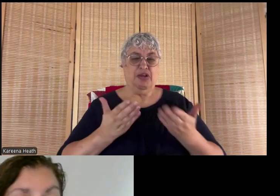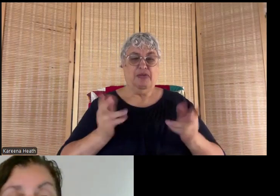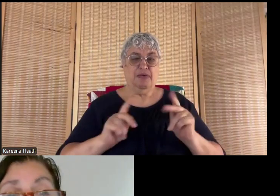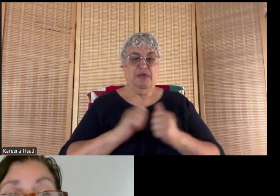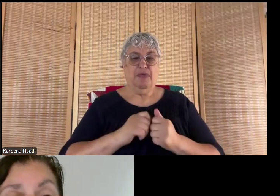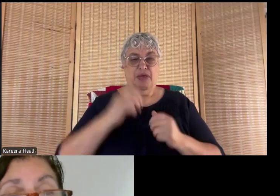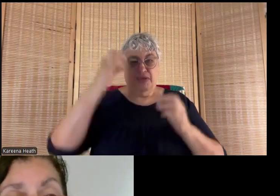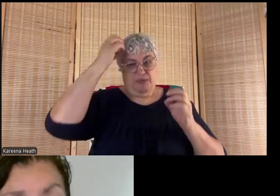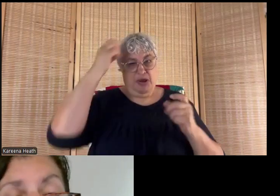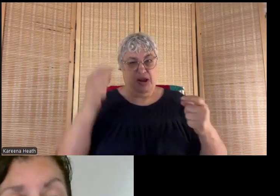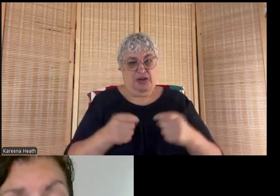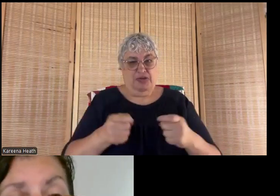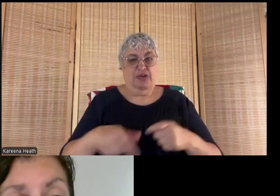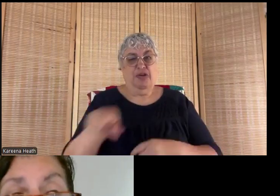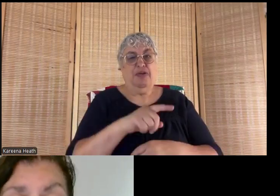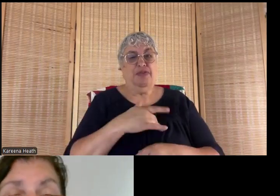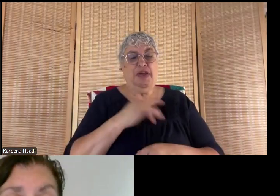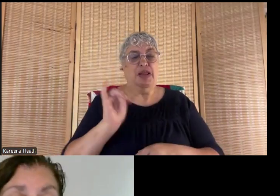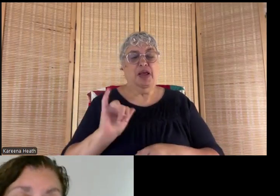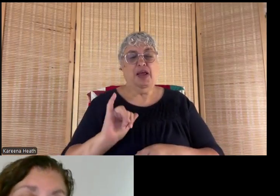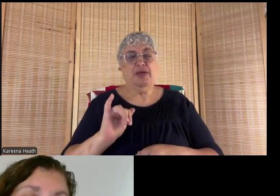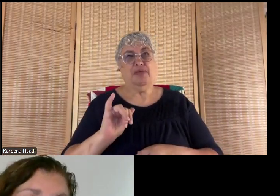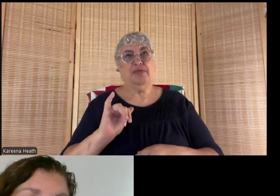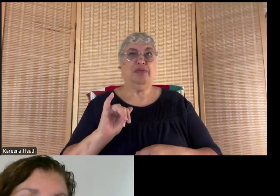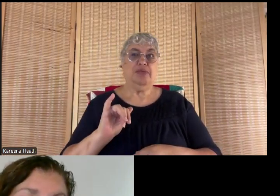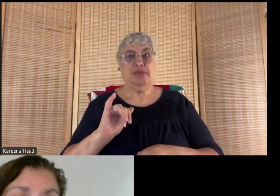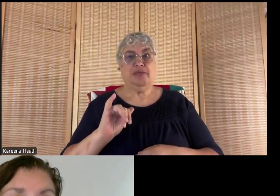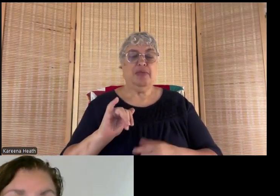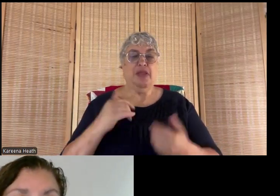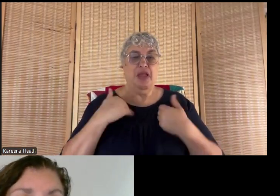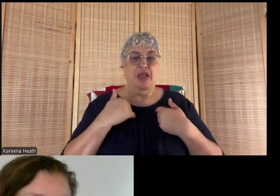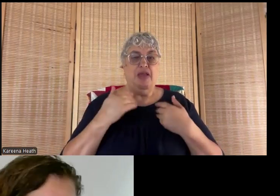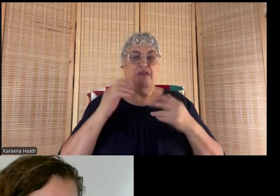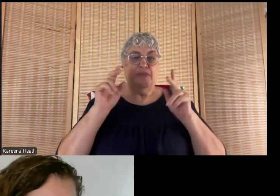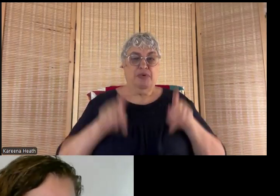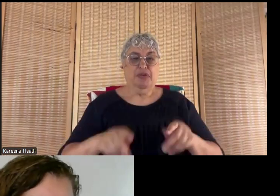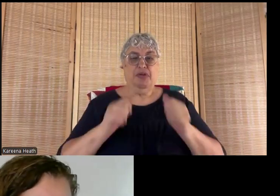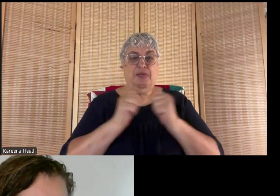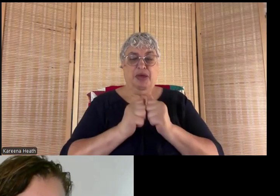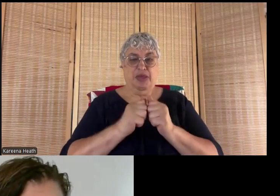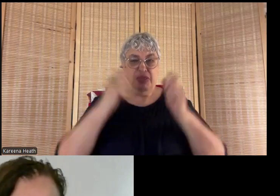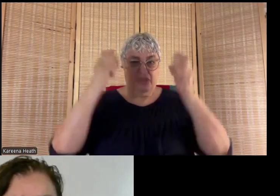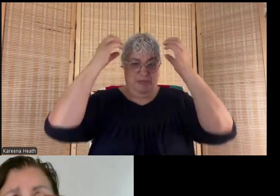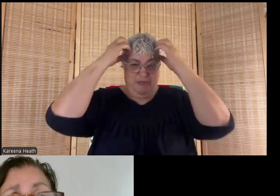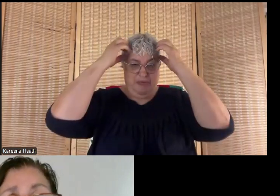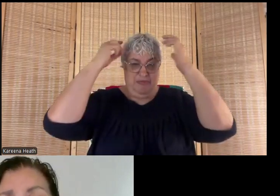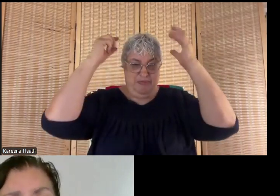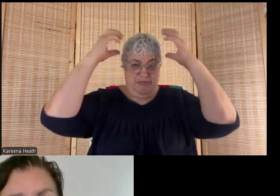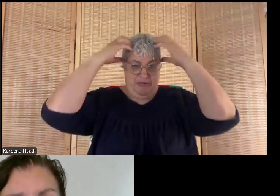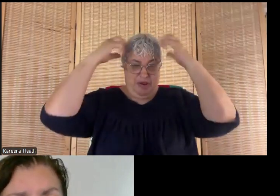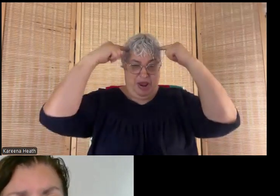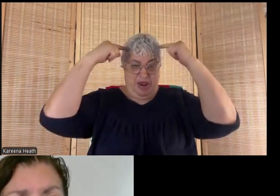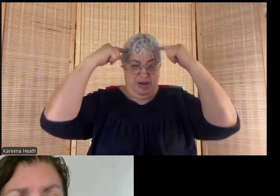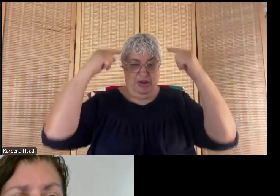brain injury. If you feel that you've ever, or if you can recollect that you've had a person with a brain injury on your caseload.